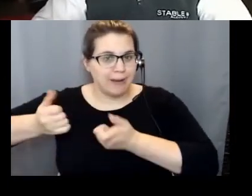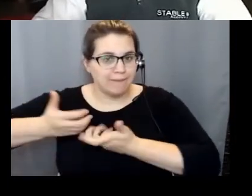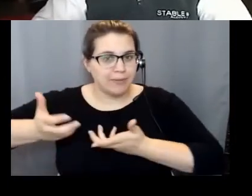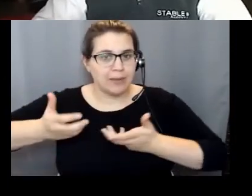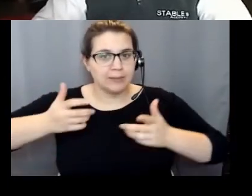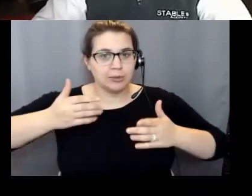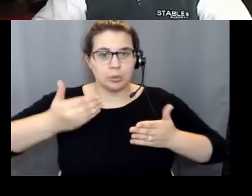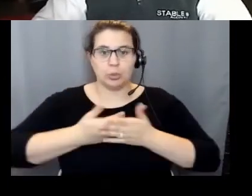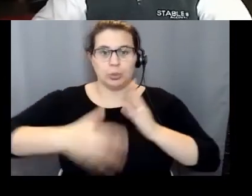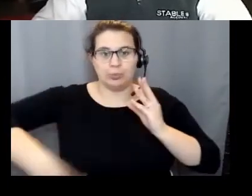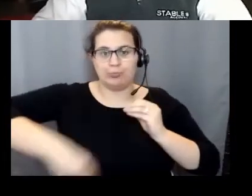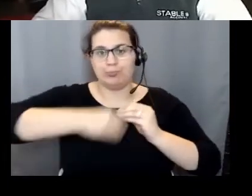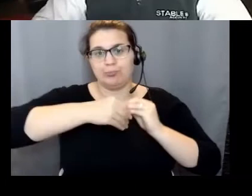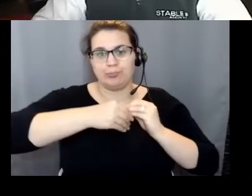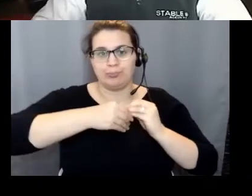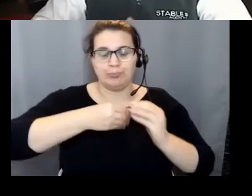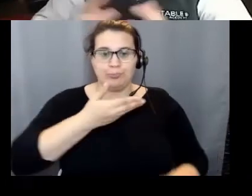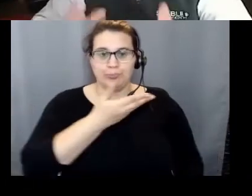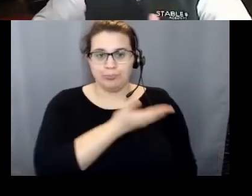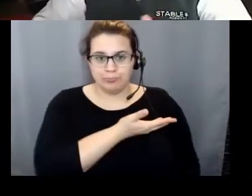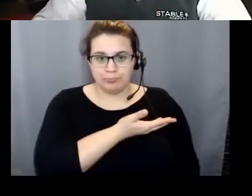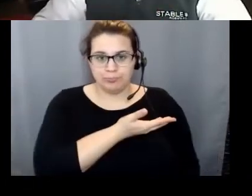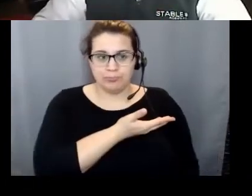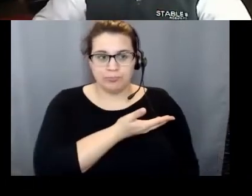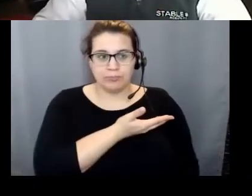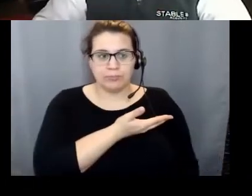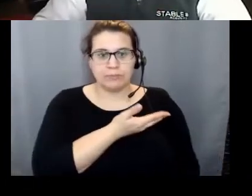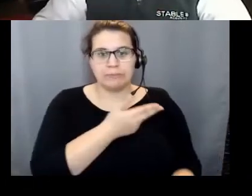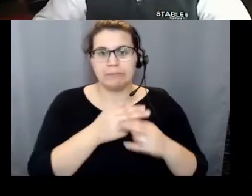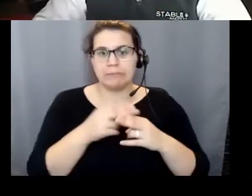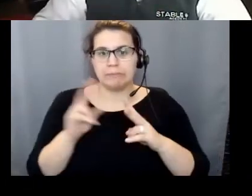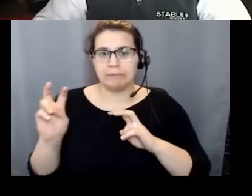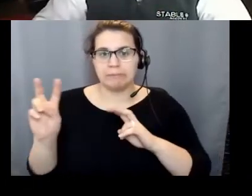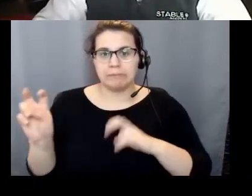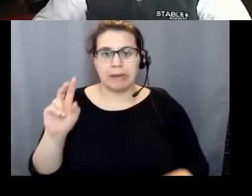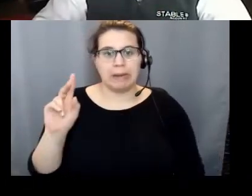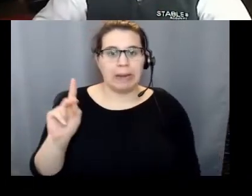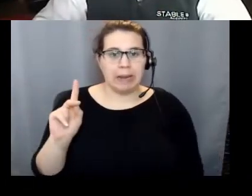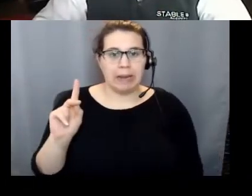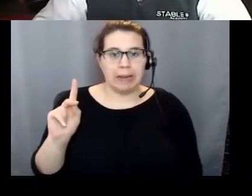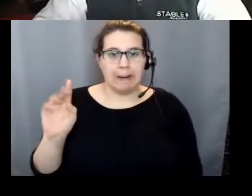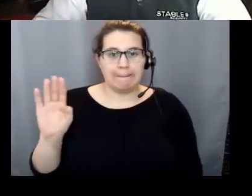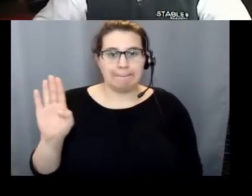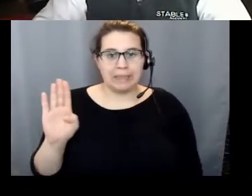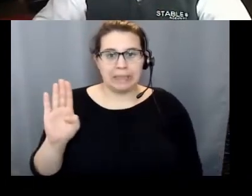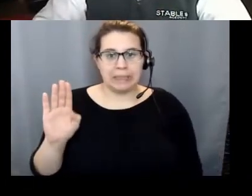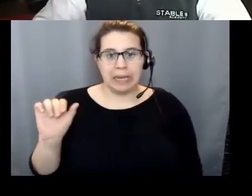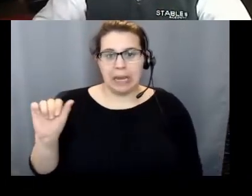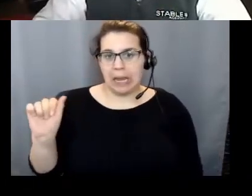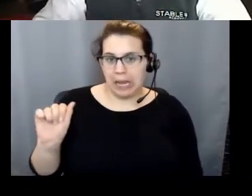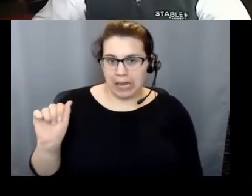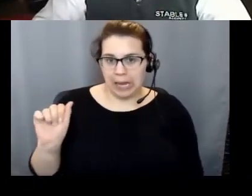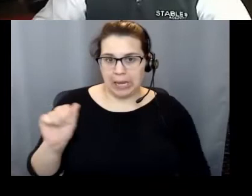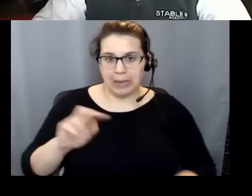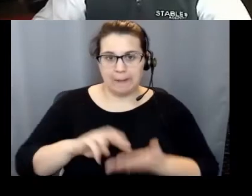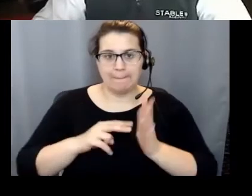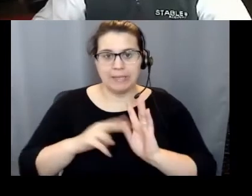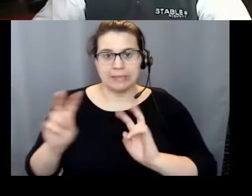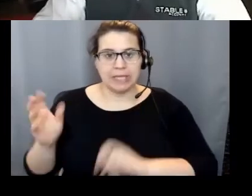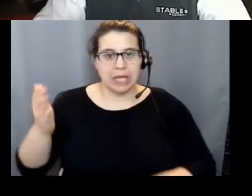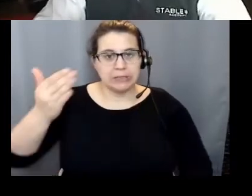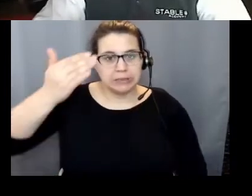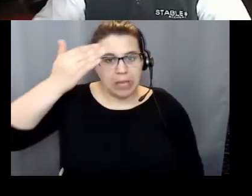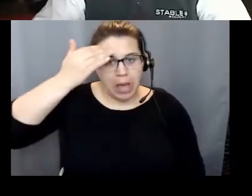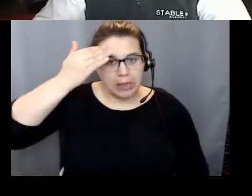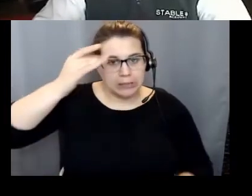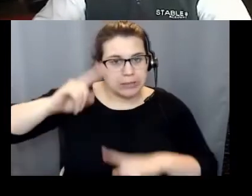is, it's called in the industry KBA, which stands for Knowledge-Based Authentication. Some of